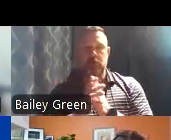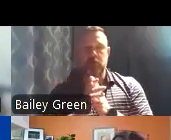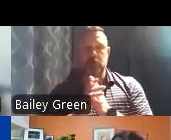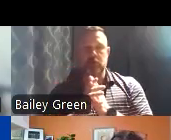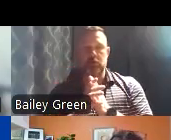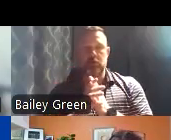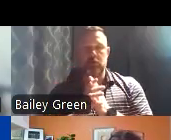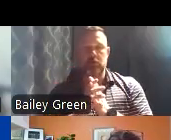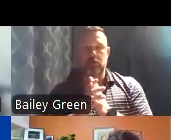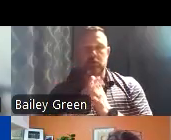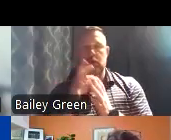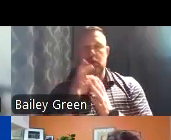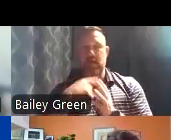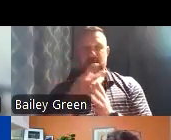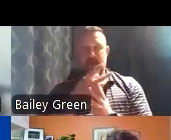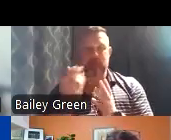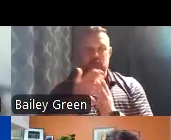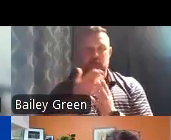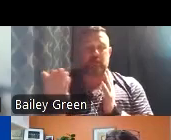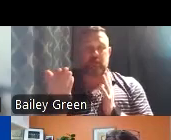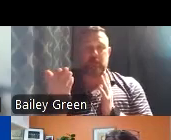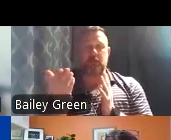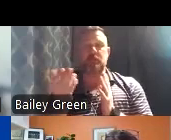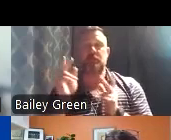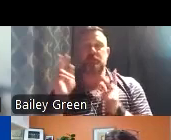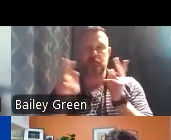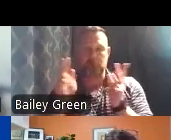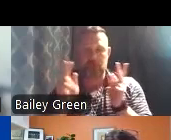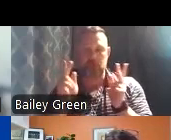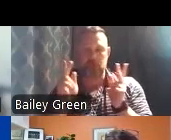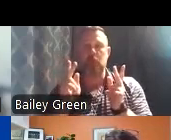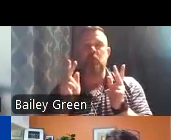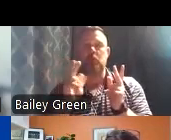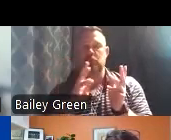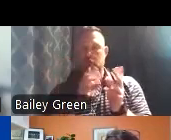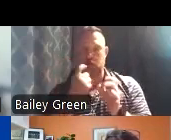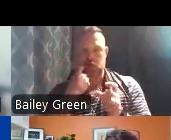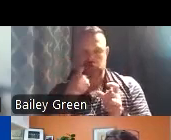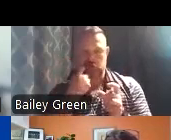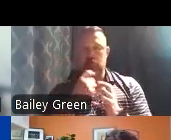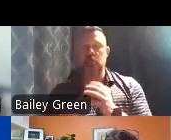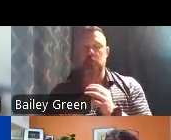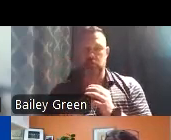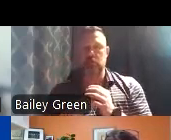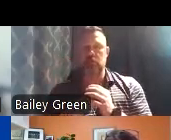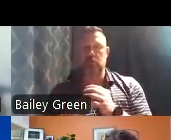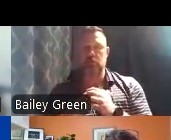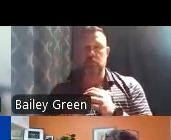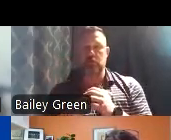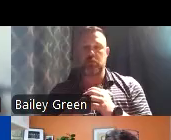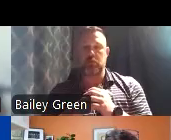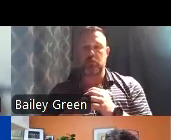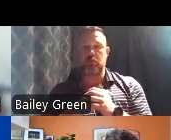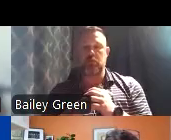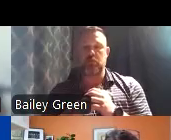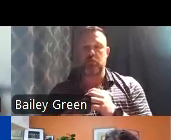I've written a few things as people were talking earlier. So especially with